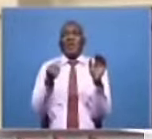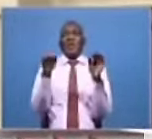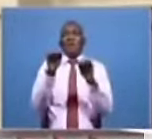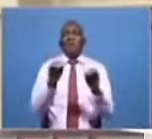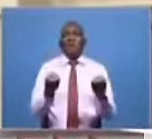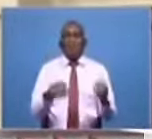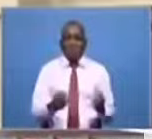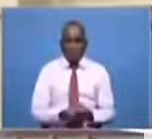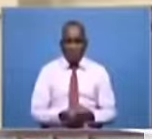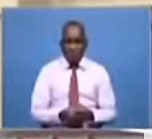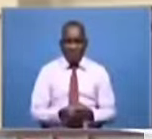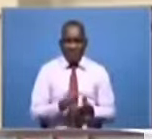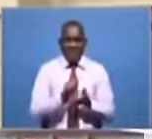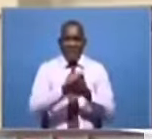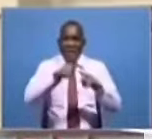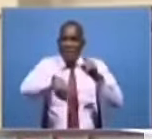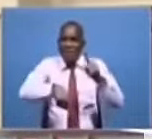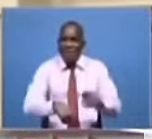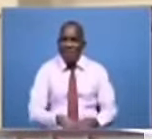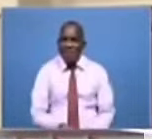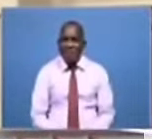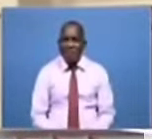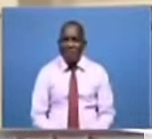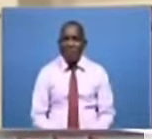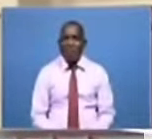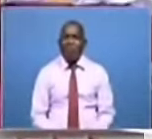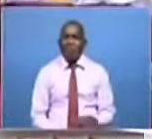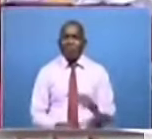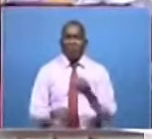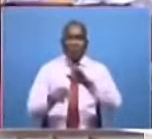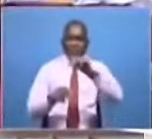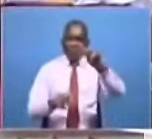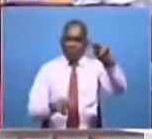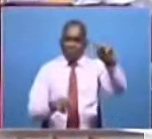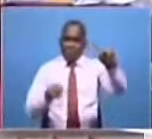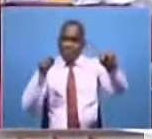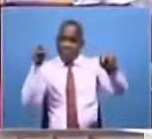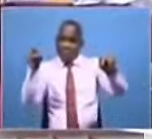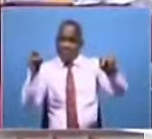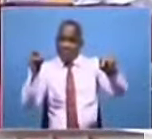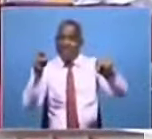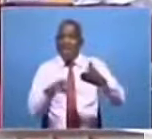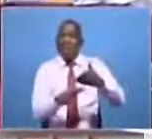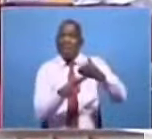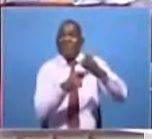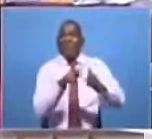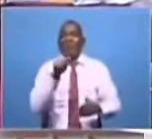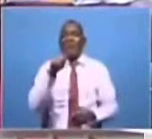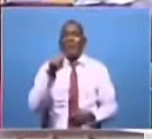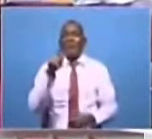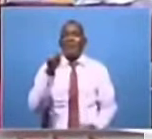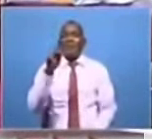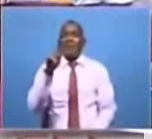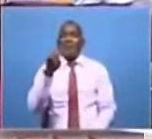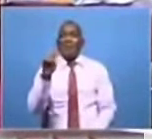I mean, it cannot be. To the Article 19, Clause 13.